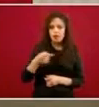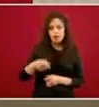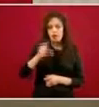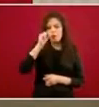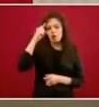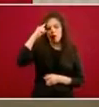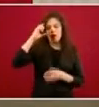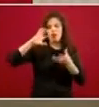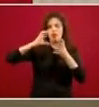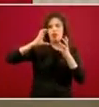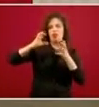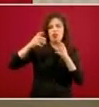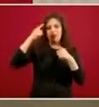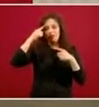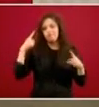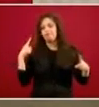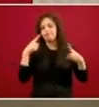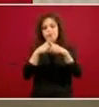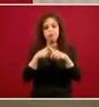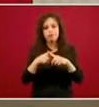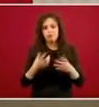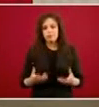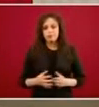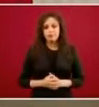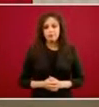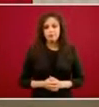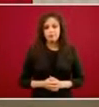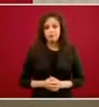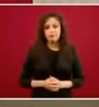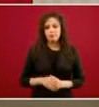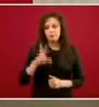fear can lead to irrational responses.